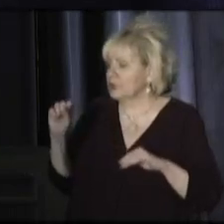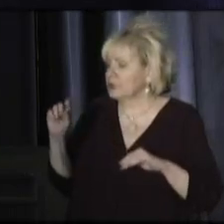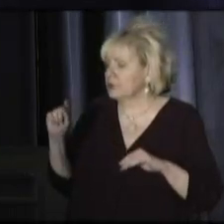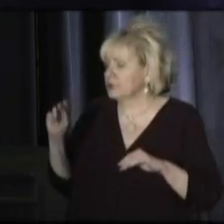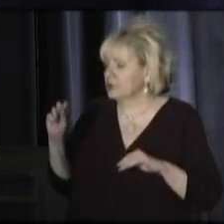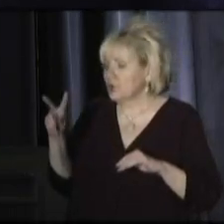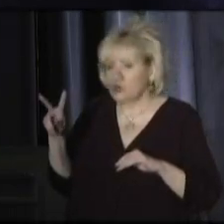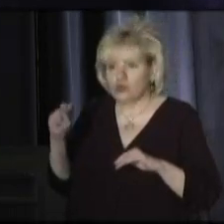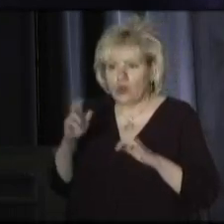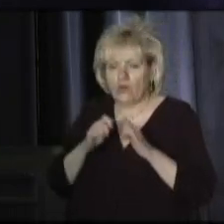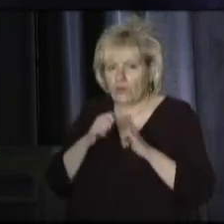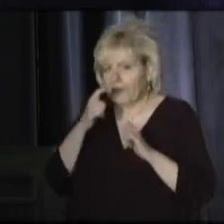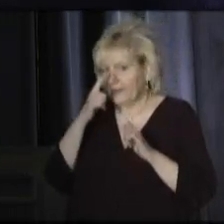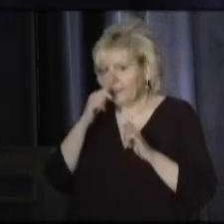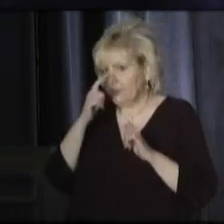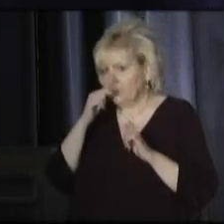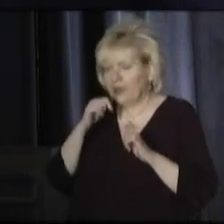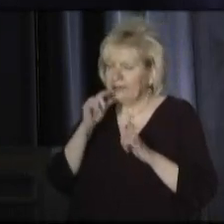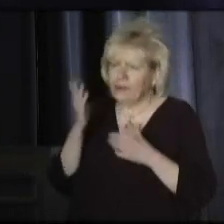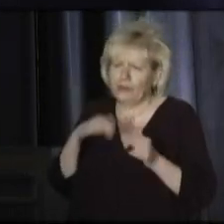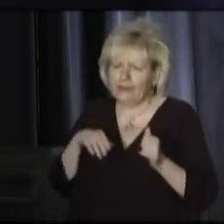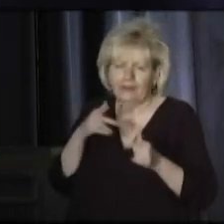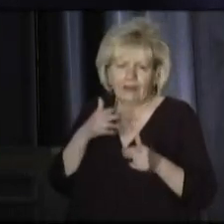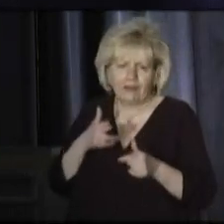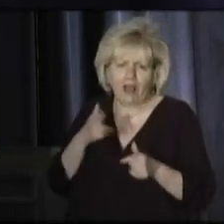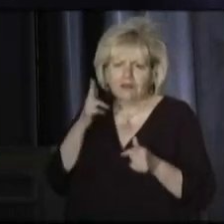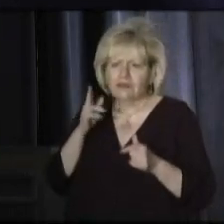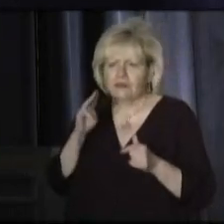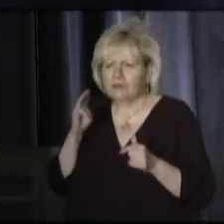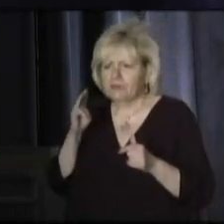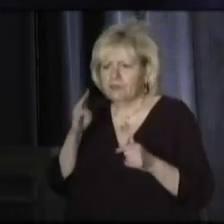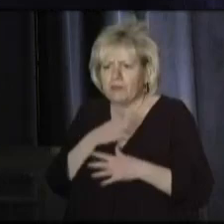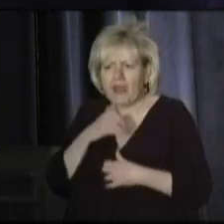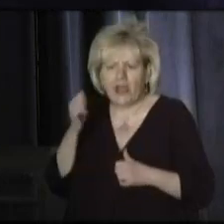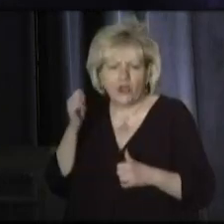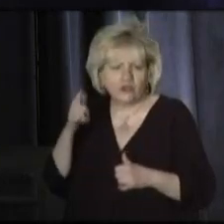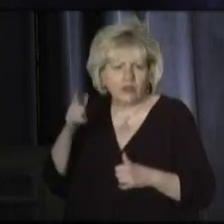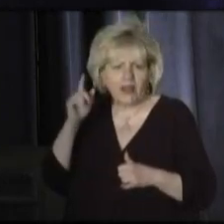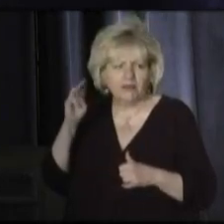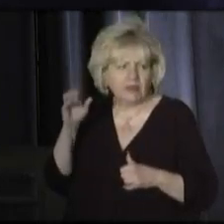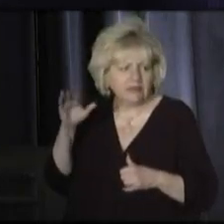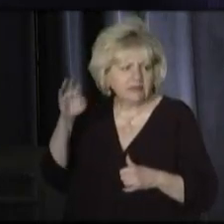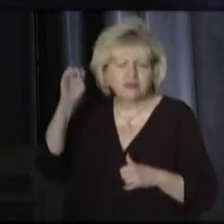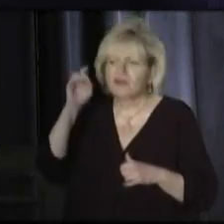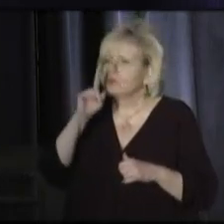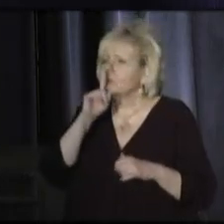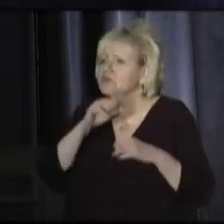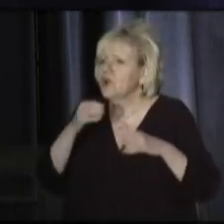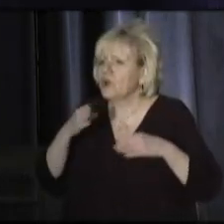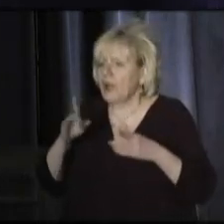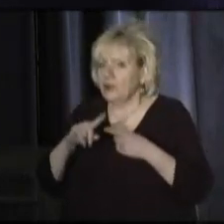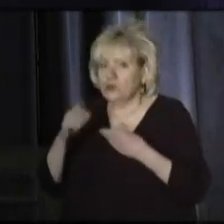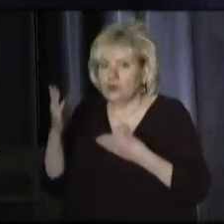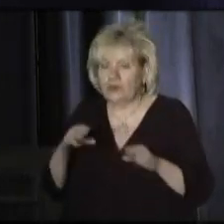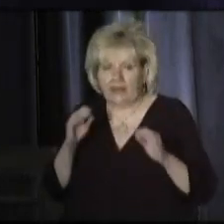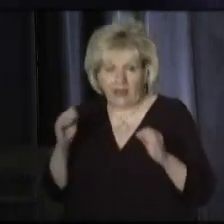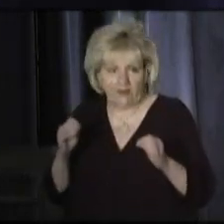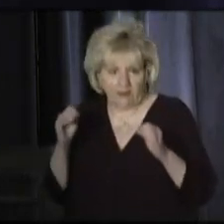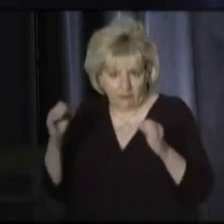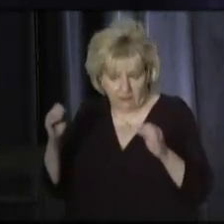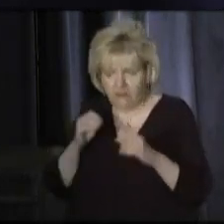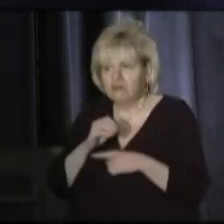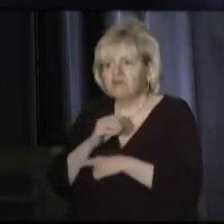to remember Lindsay from school. I made up whole scenes, convinced myself of the way she wore her hair in braids and the way she